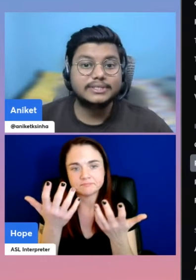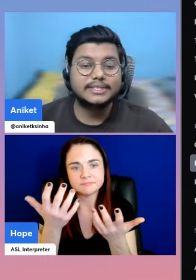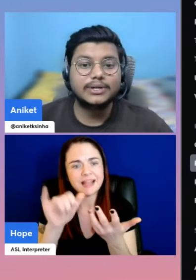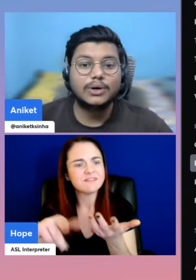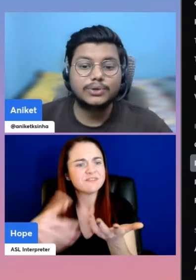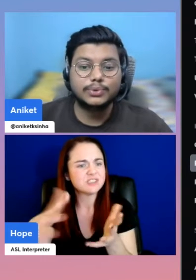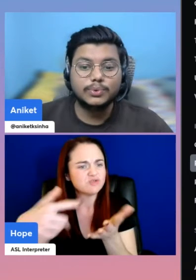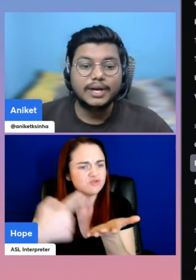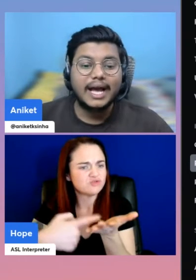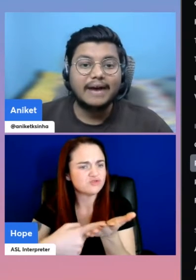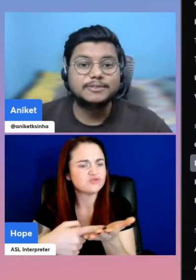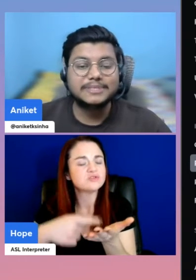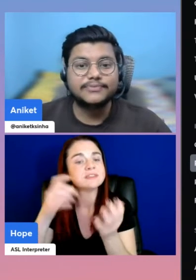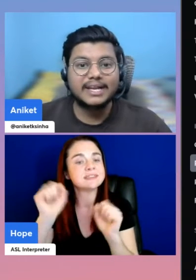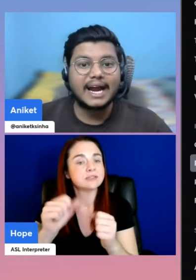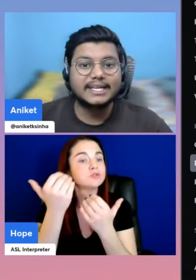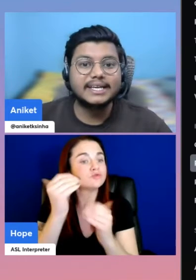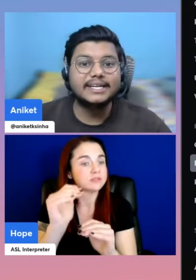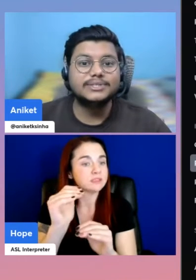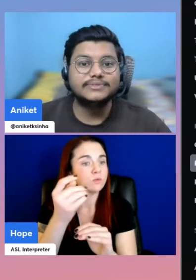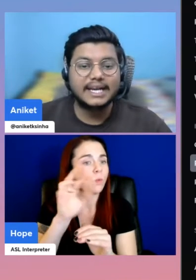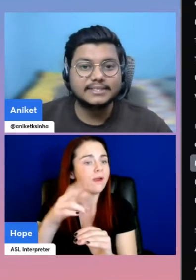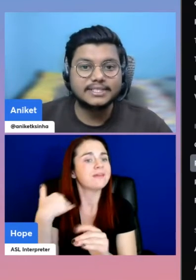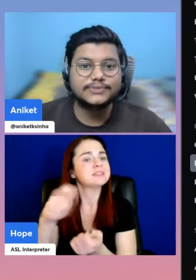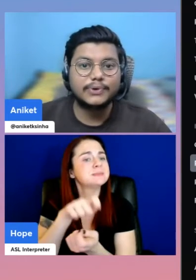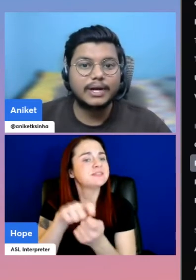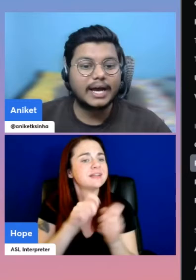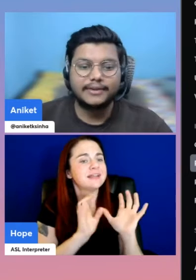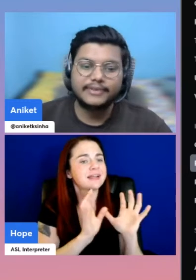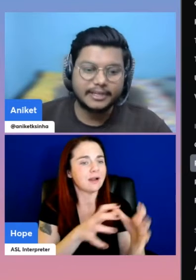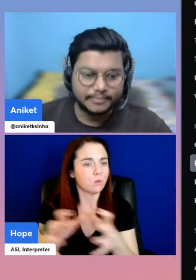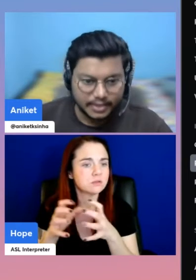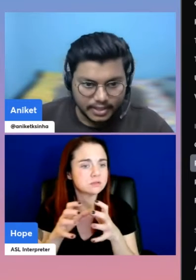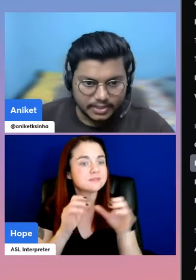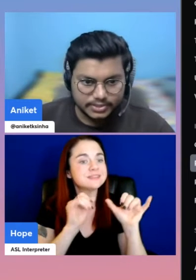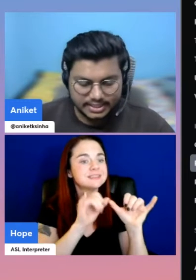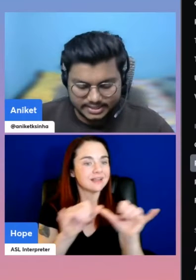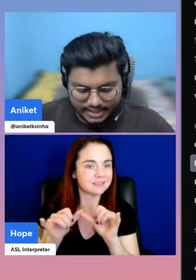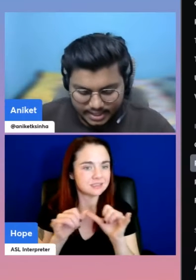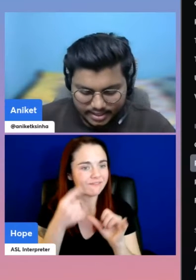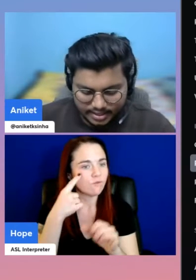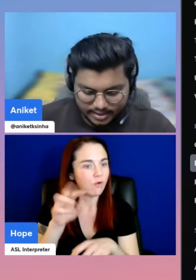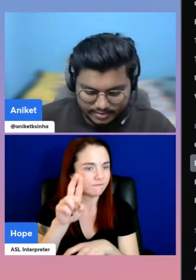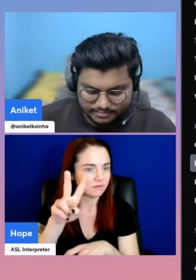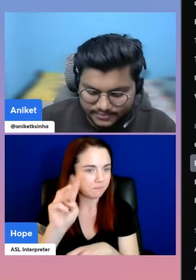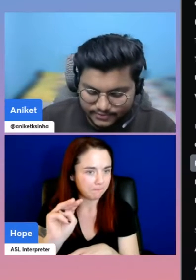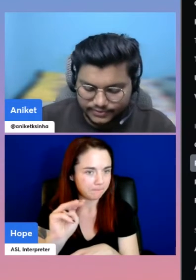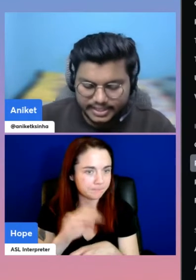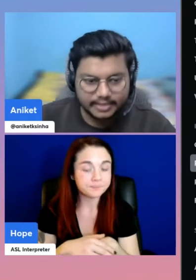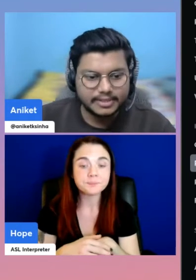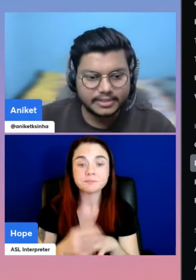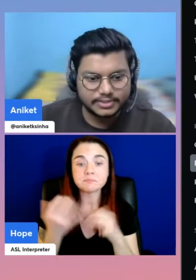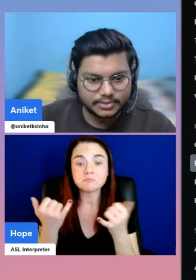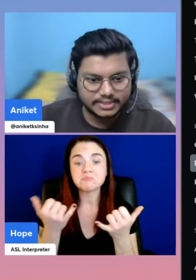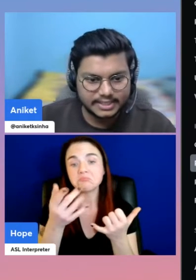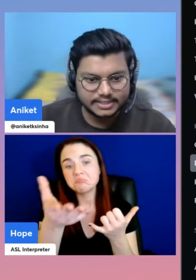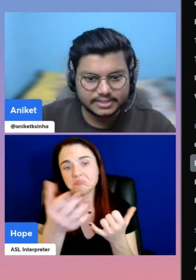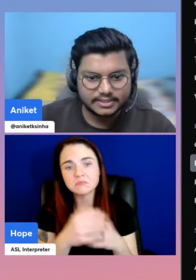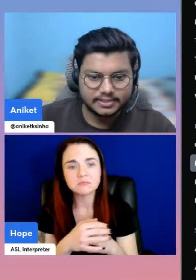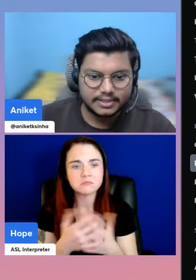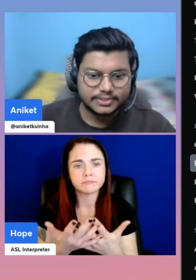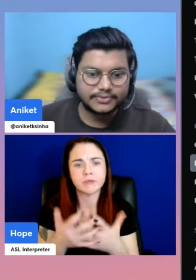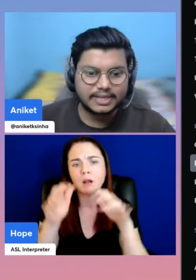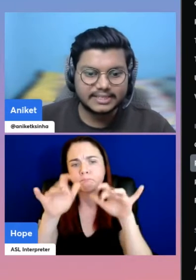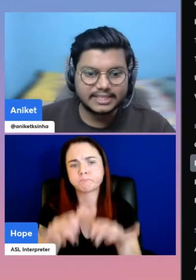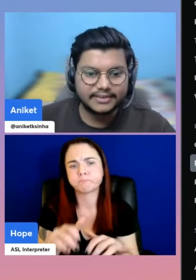that to restrict or to have specific categories of sizes for our VM. So let's say VM underscore